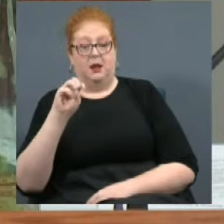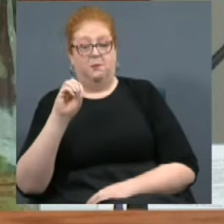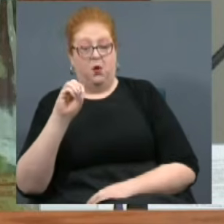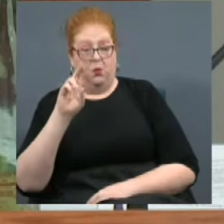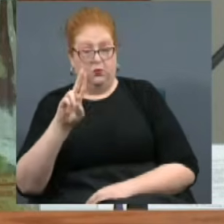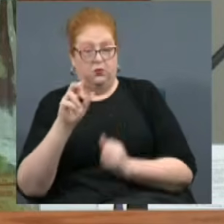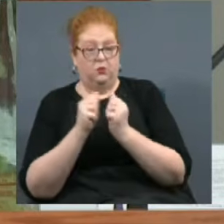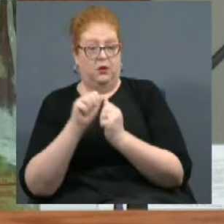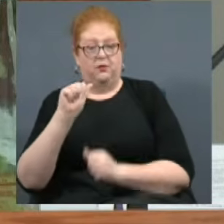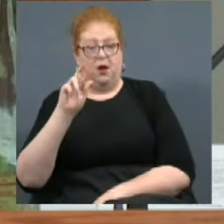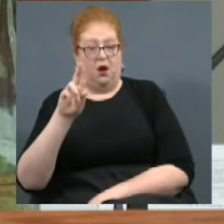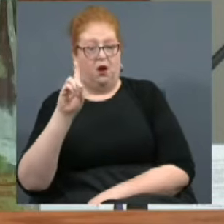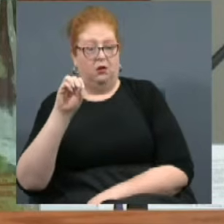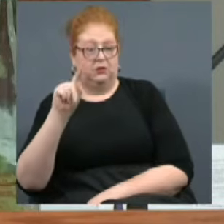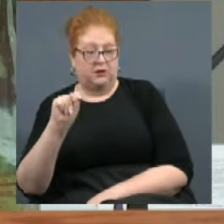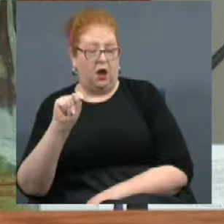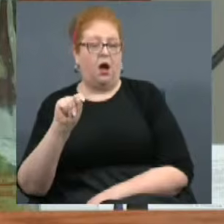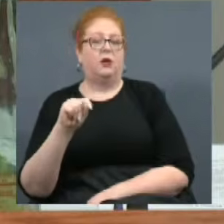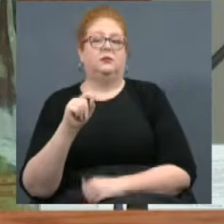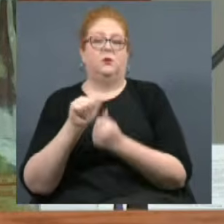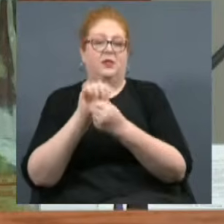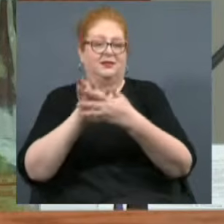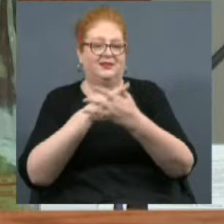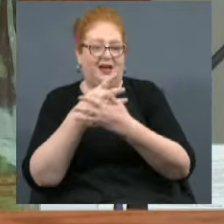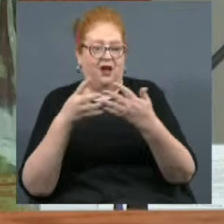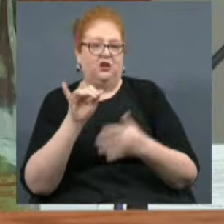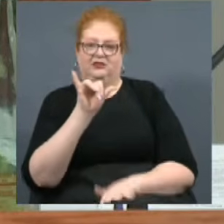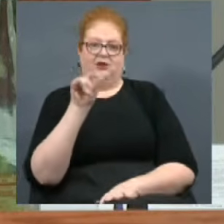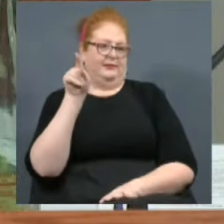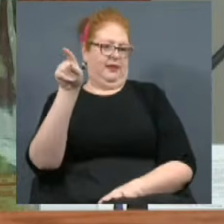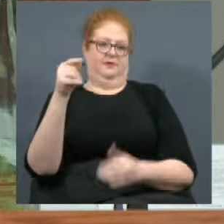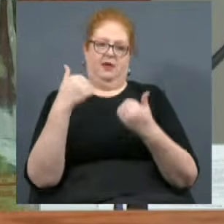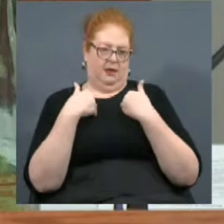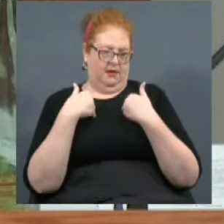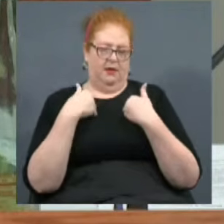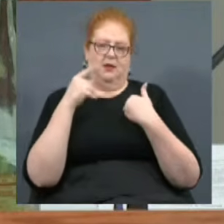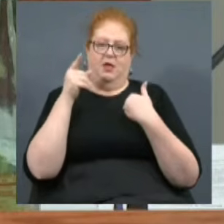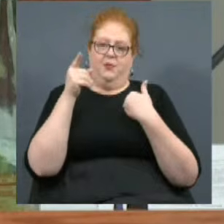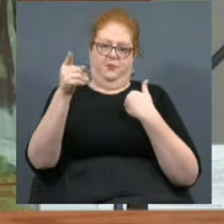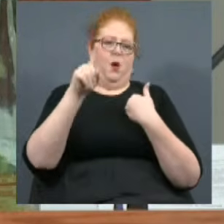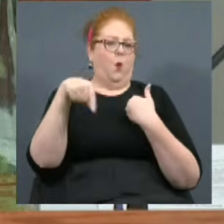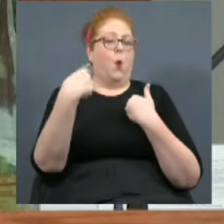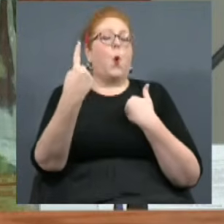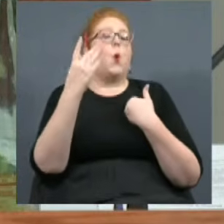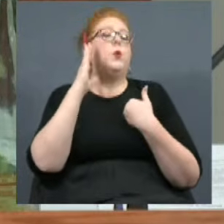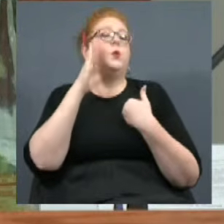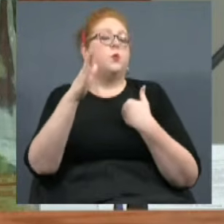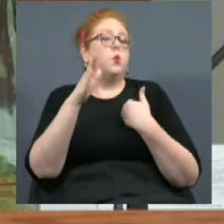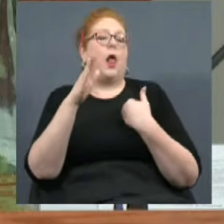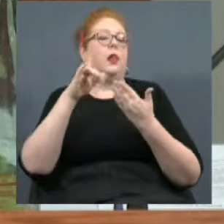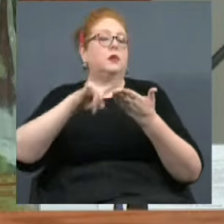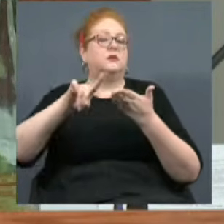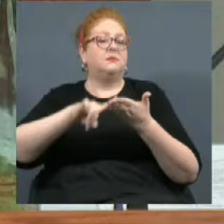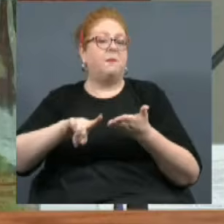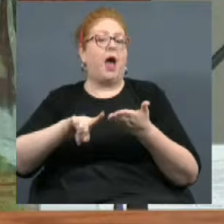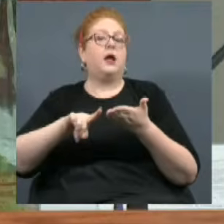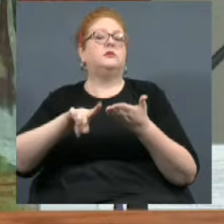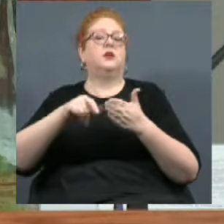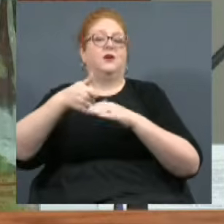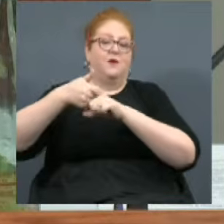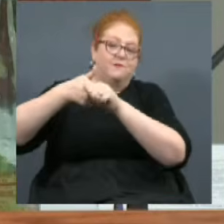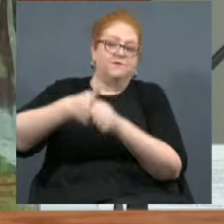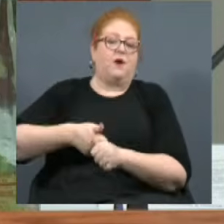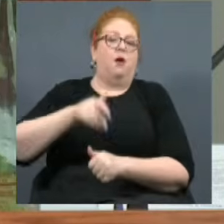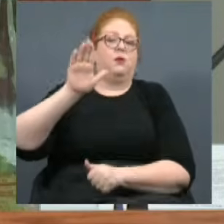and a schedule, just like they do. They only inspect by their statute and